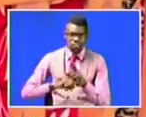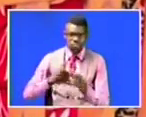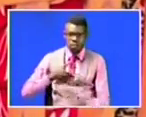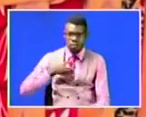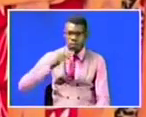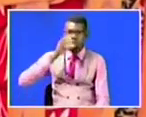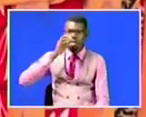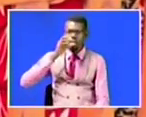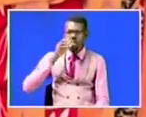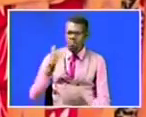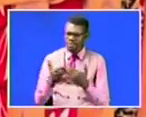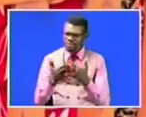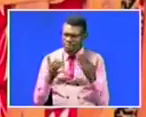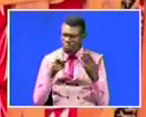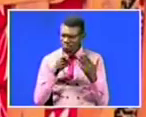strangely happened.